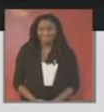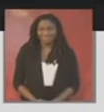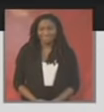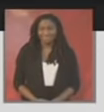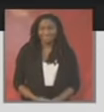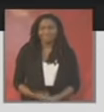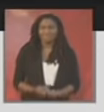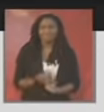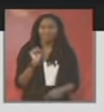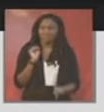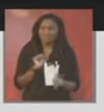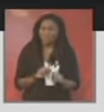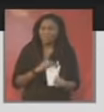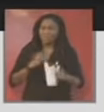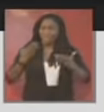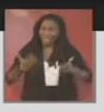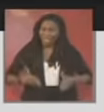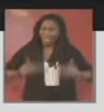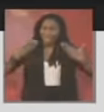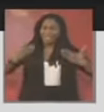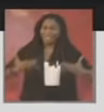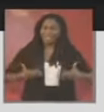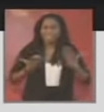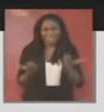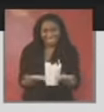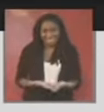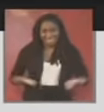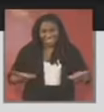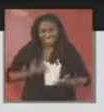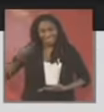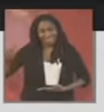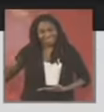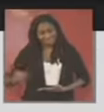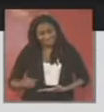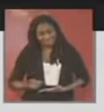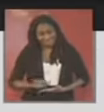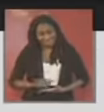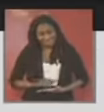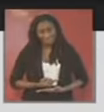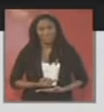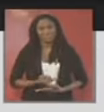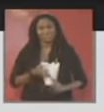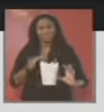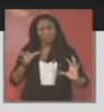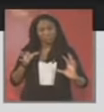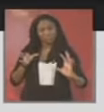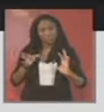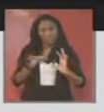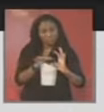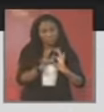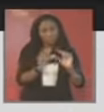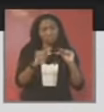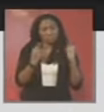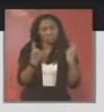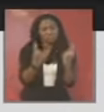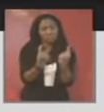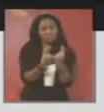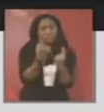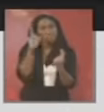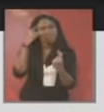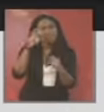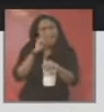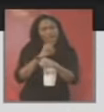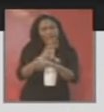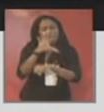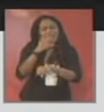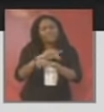Yes, I'm glad that I was invited to be first part of the National Immunization Technical Advisory Group by the CMO, as well as,